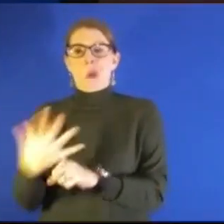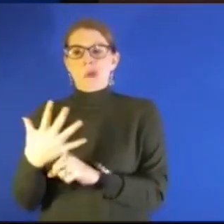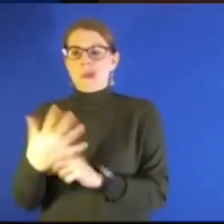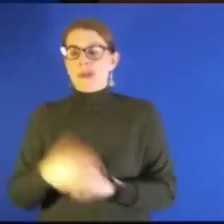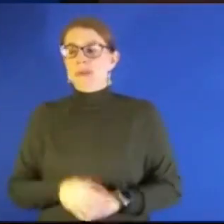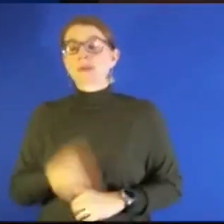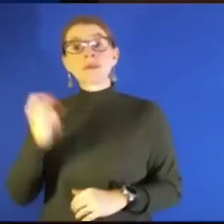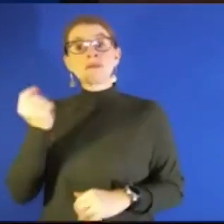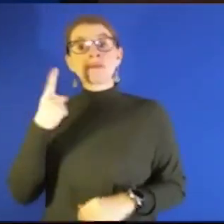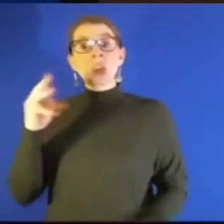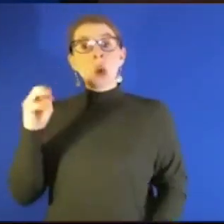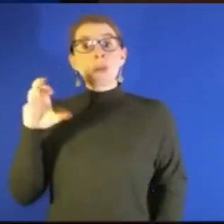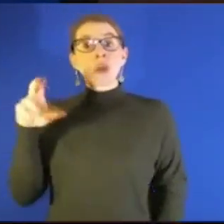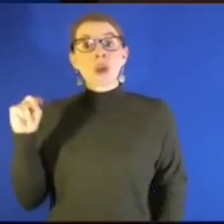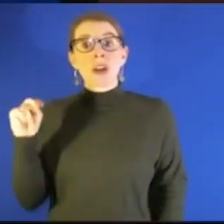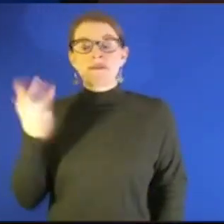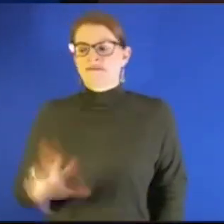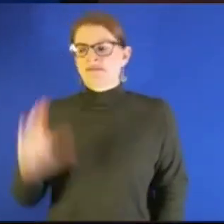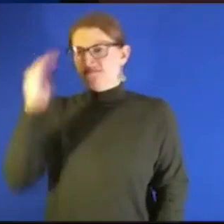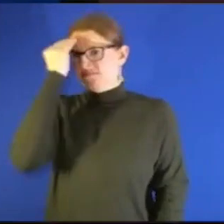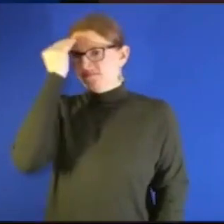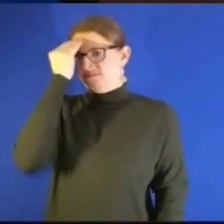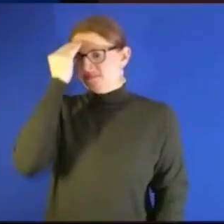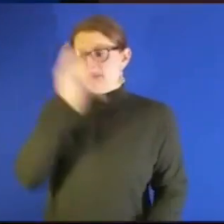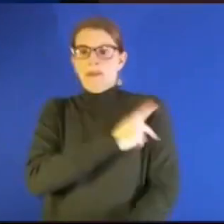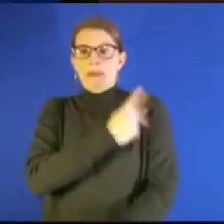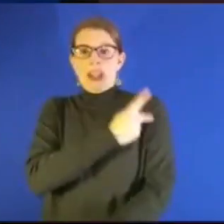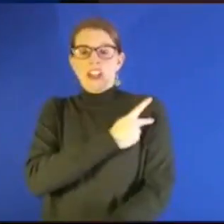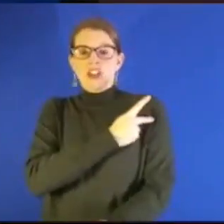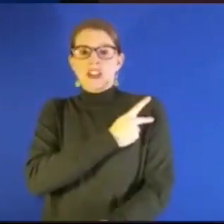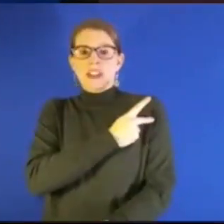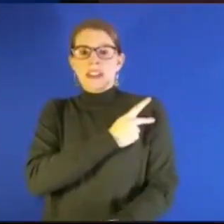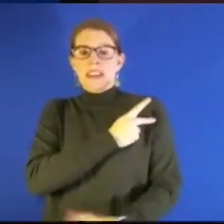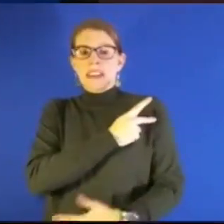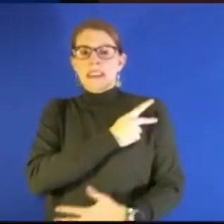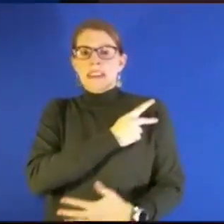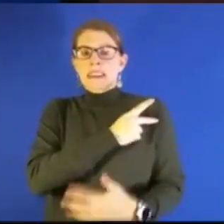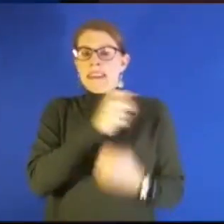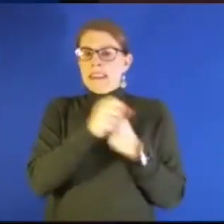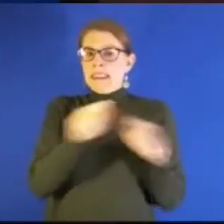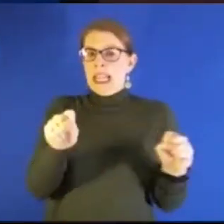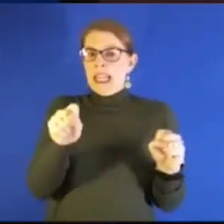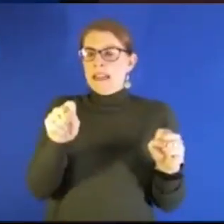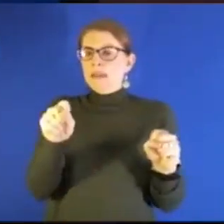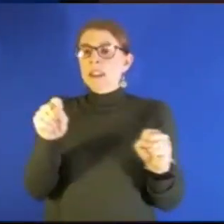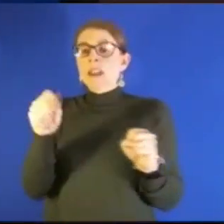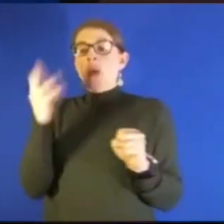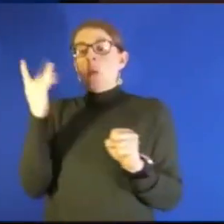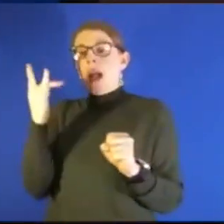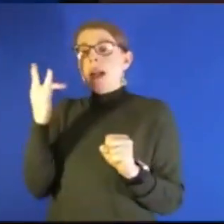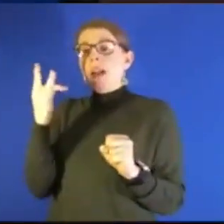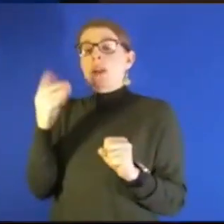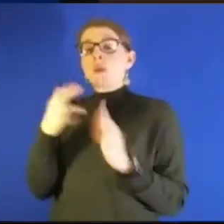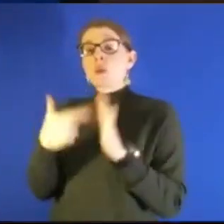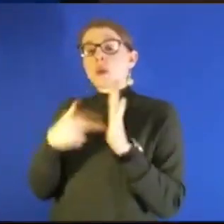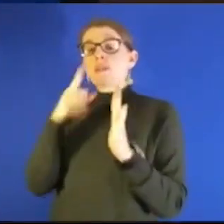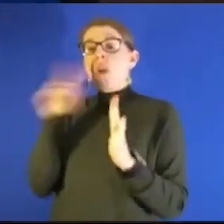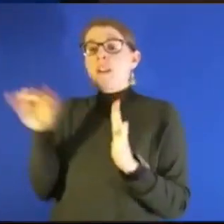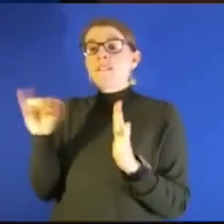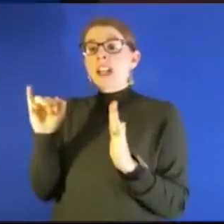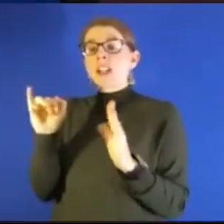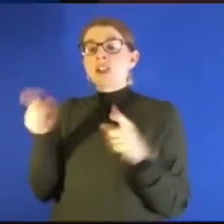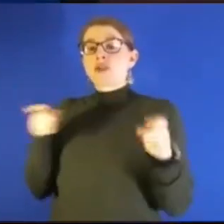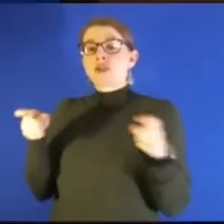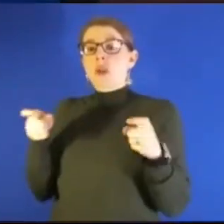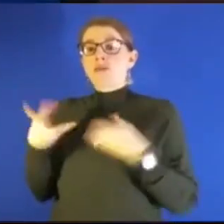Omicron, we know that we keep our patients sick, Hawkeye, and that's because the rules of infection control travel with you wherever you go,